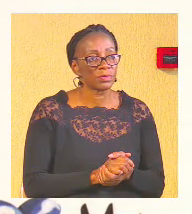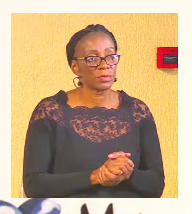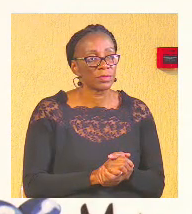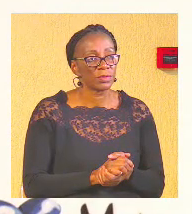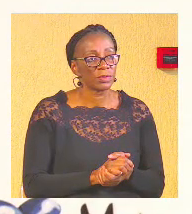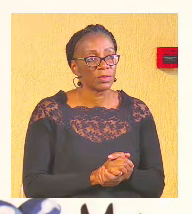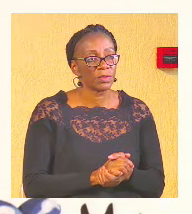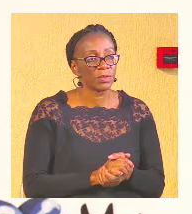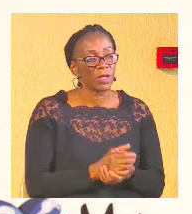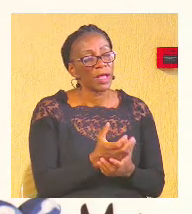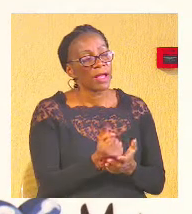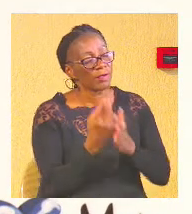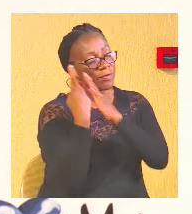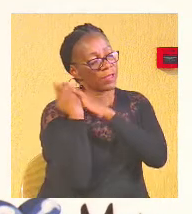this